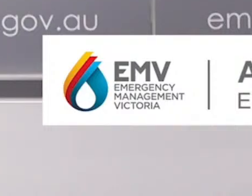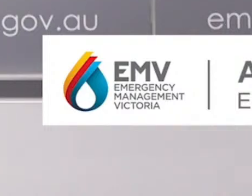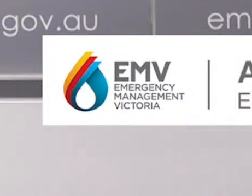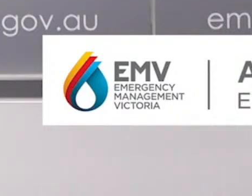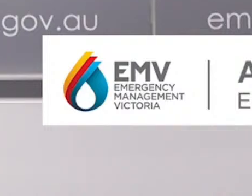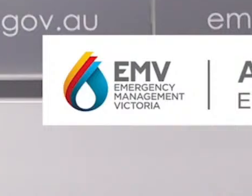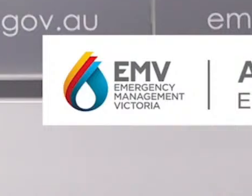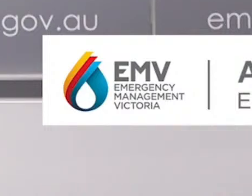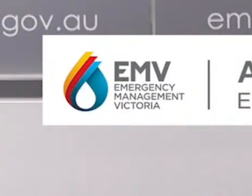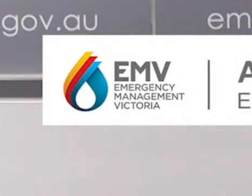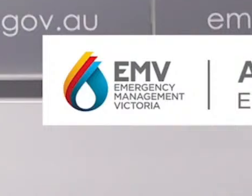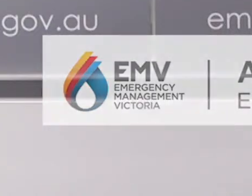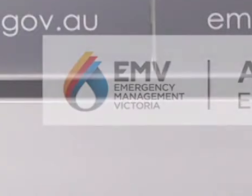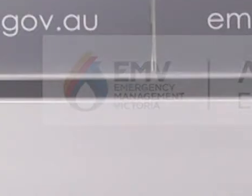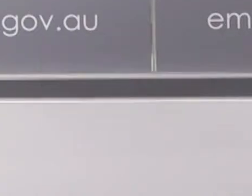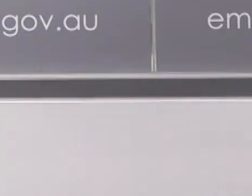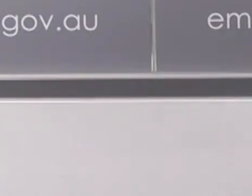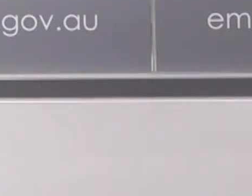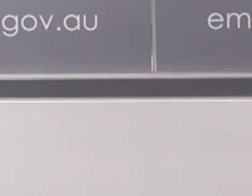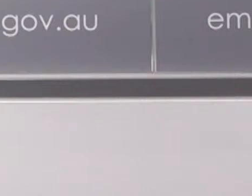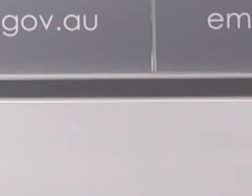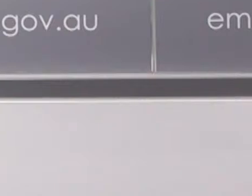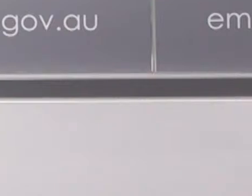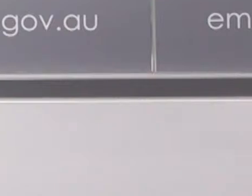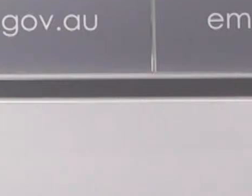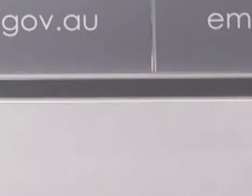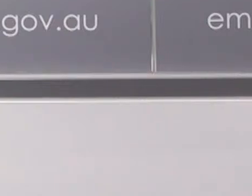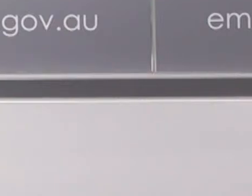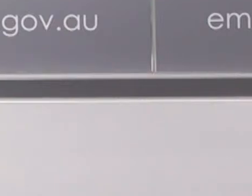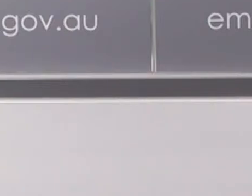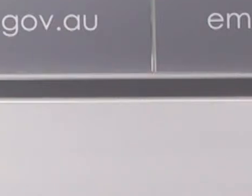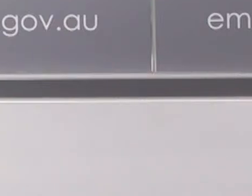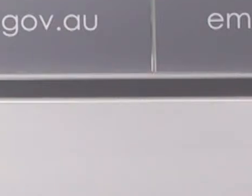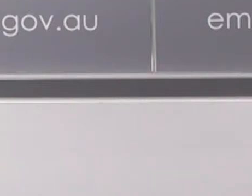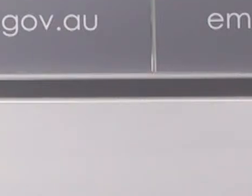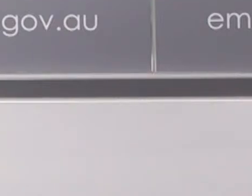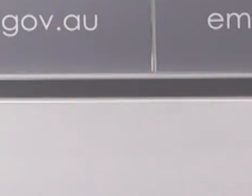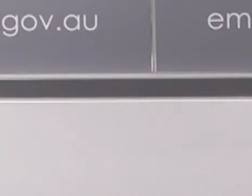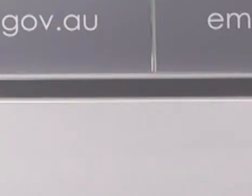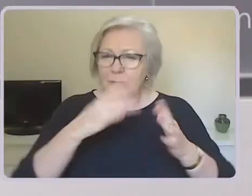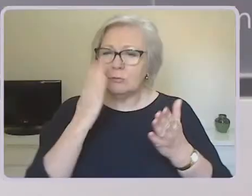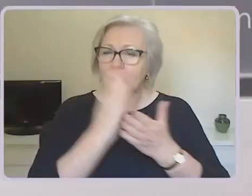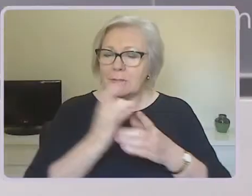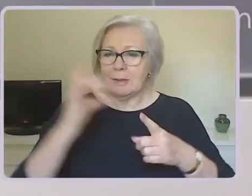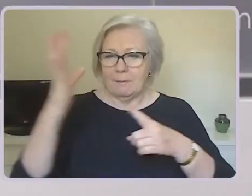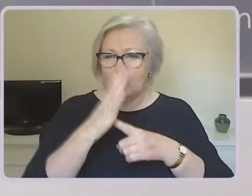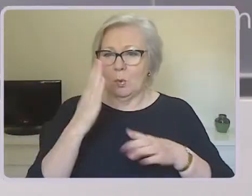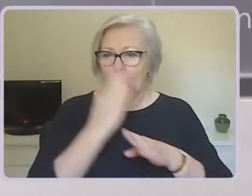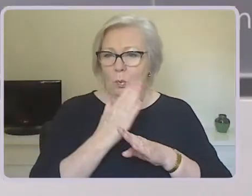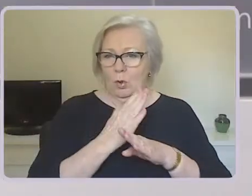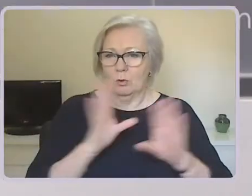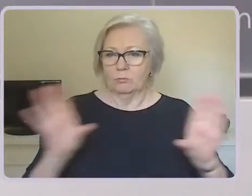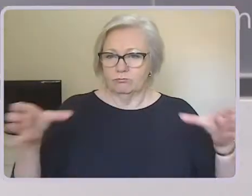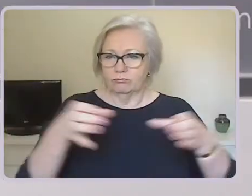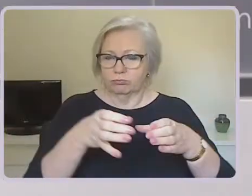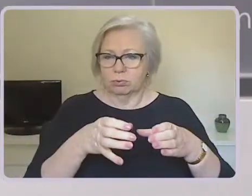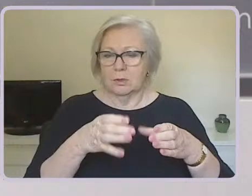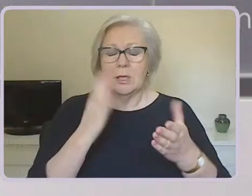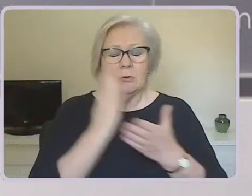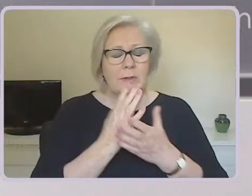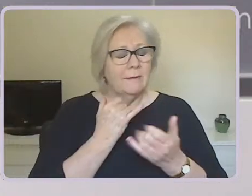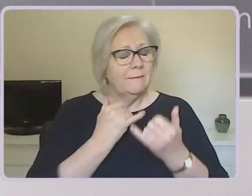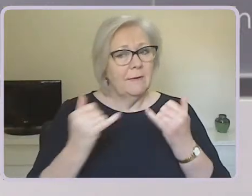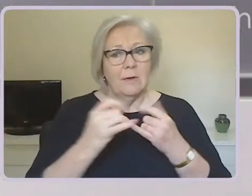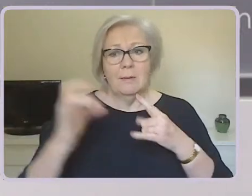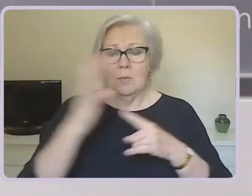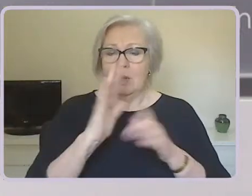much for the opportunity to join you today for the start of this really important workshop. And there's never been a more important time for us to talk